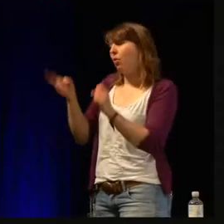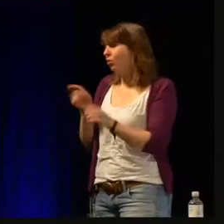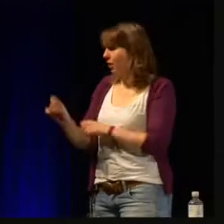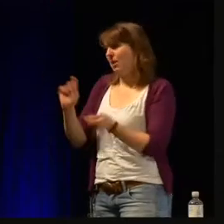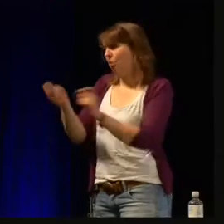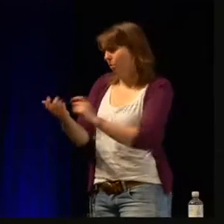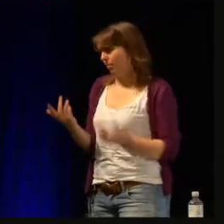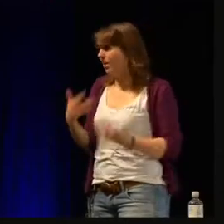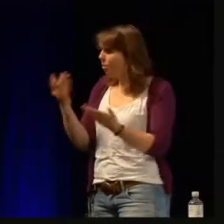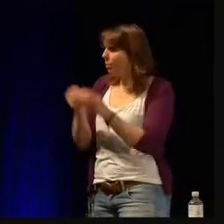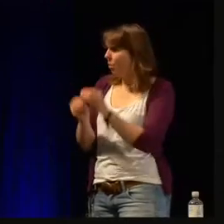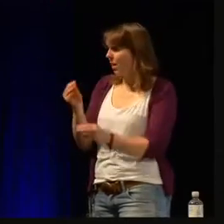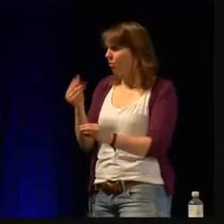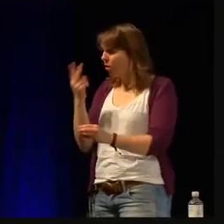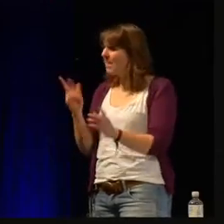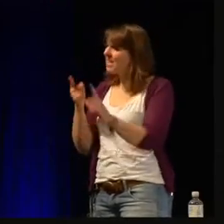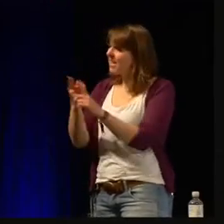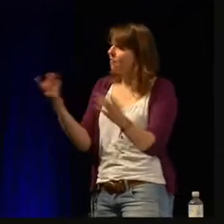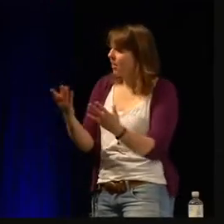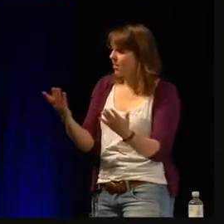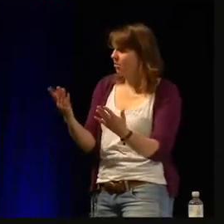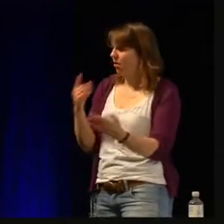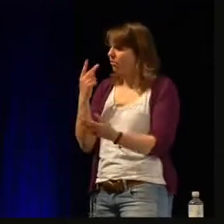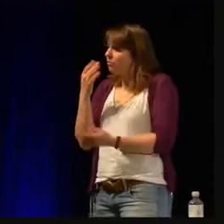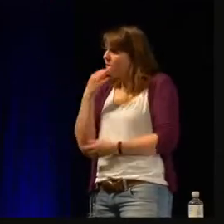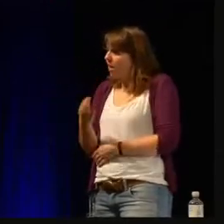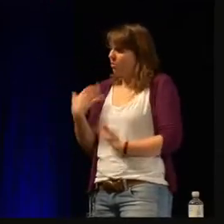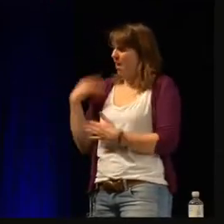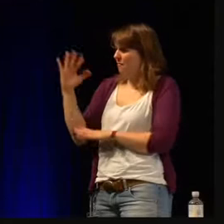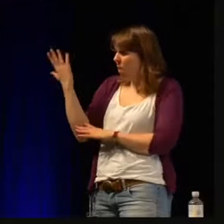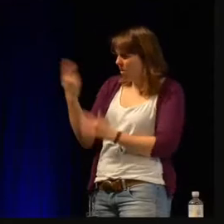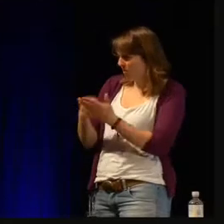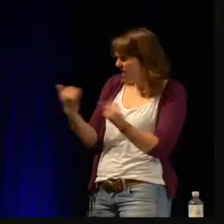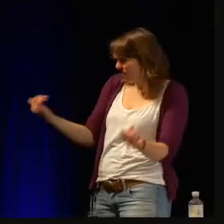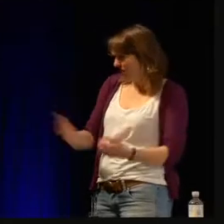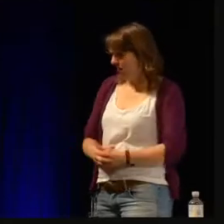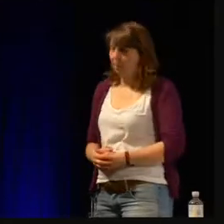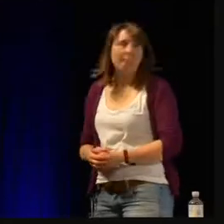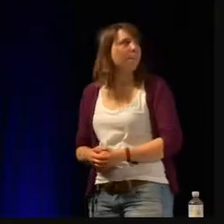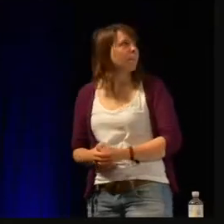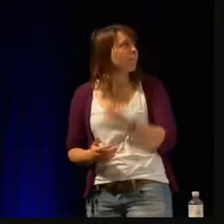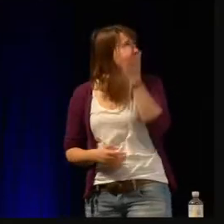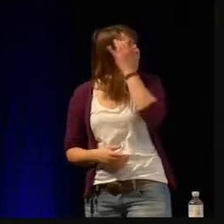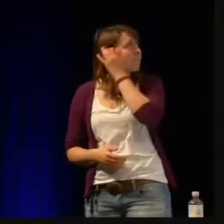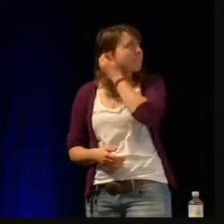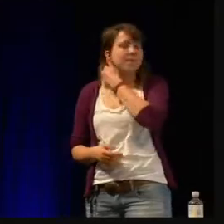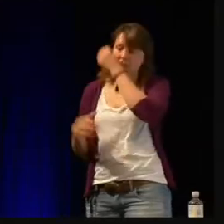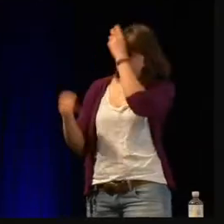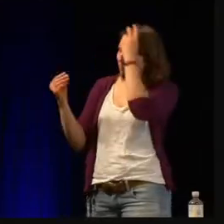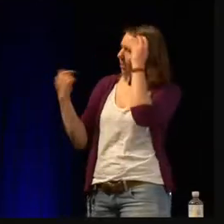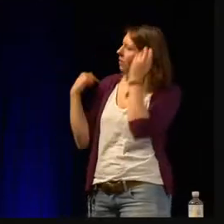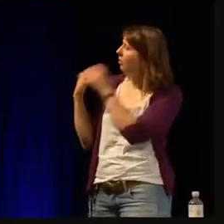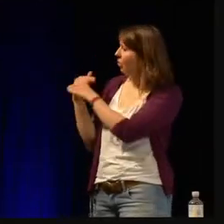And I want to point out an example that still hasn't changed, even though we've had this deep learning hype. And that's goal setting.